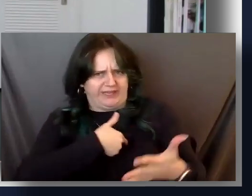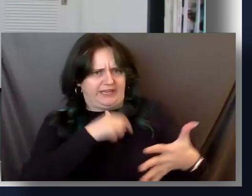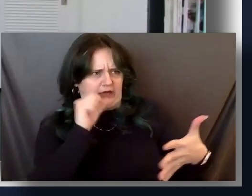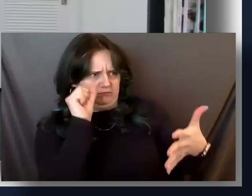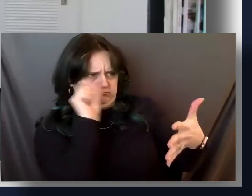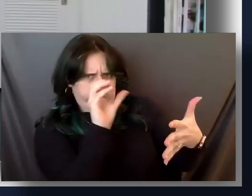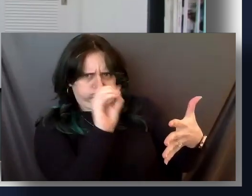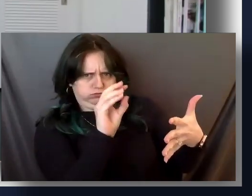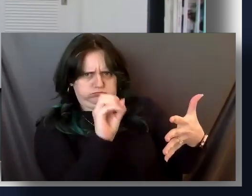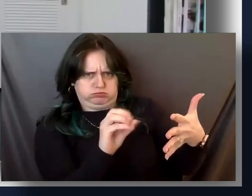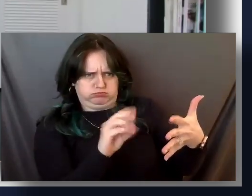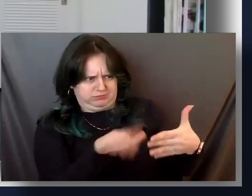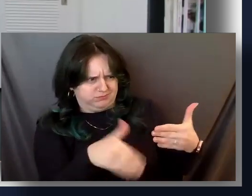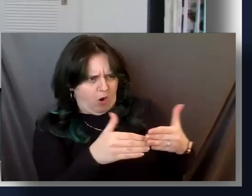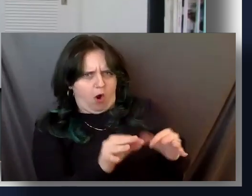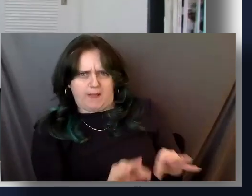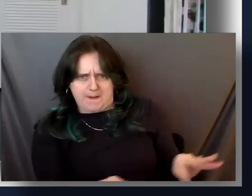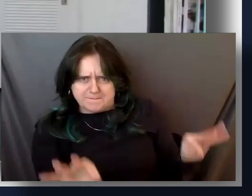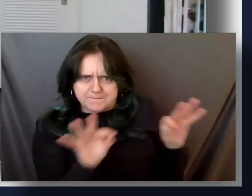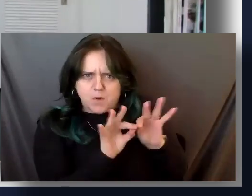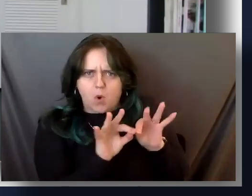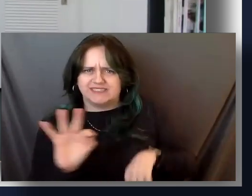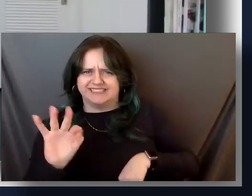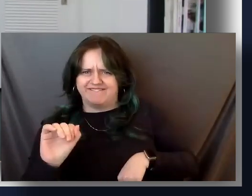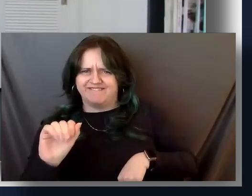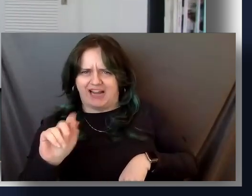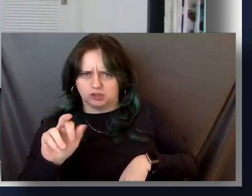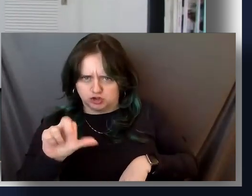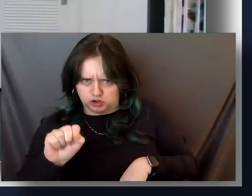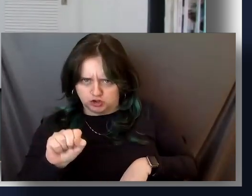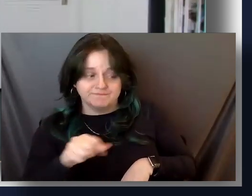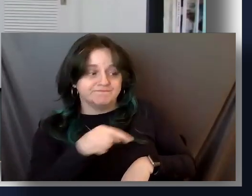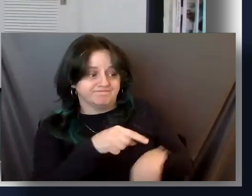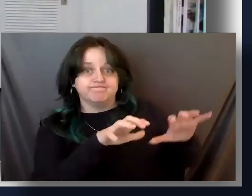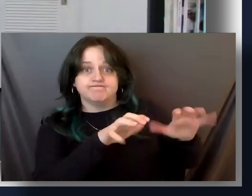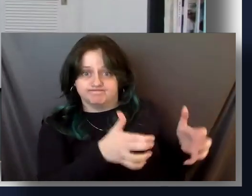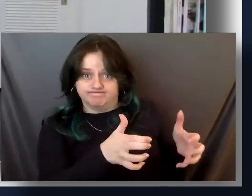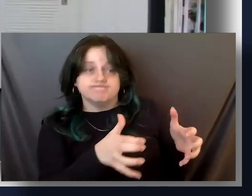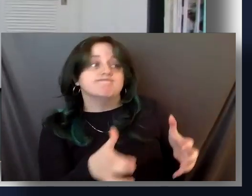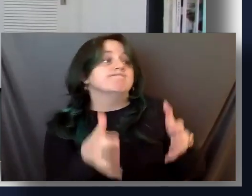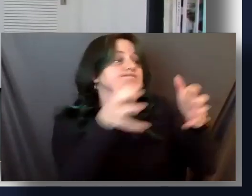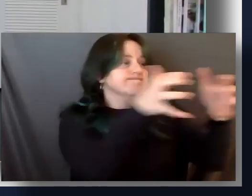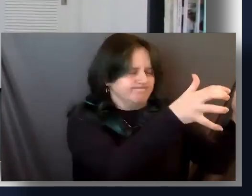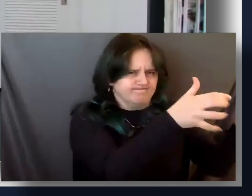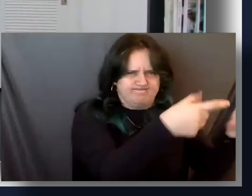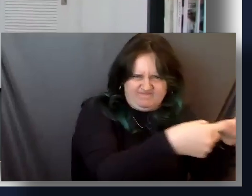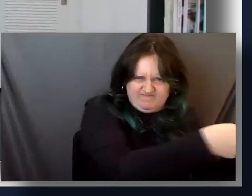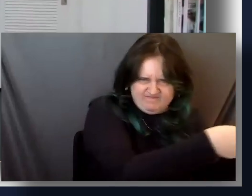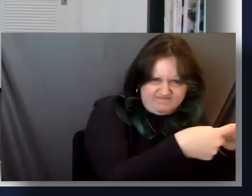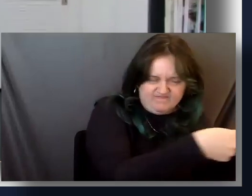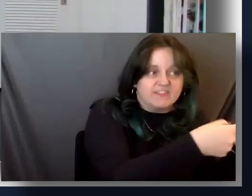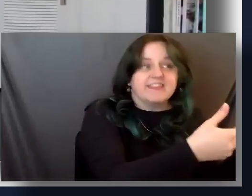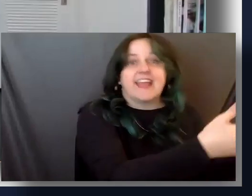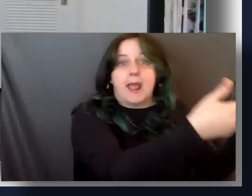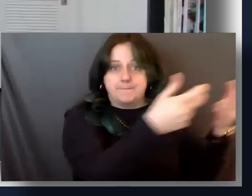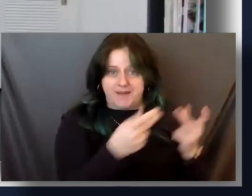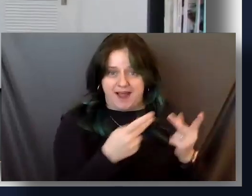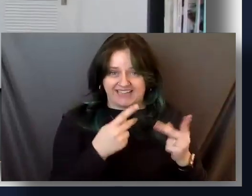possible factor that we thought might matter. They went away, and when they came back, they said